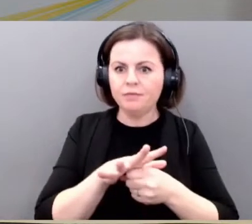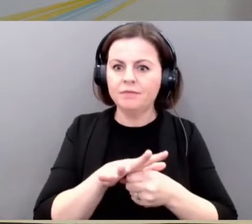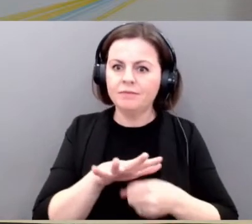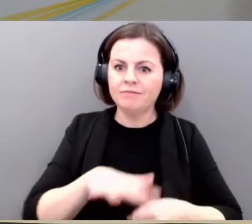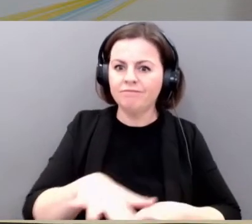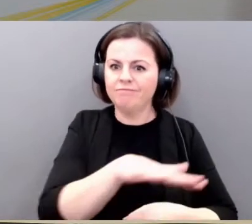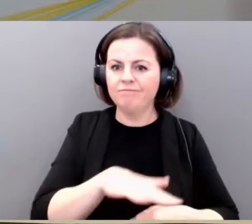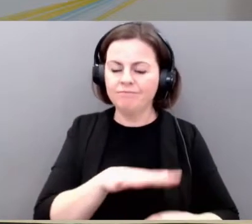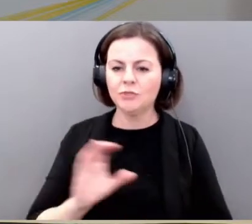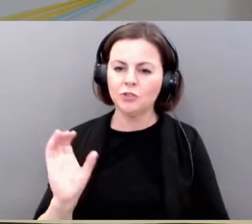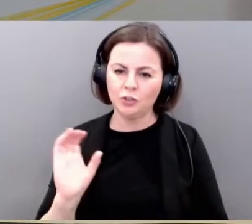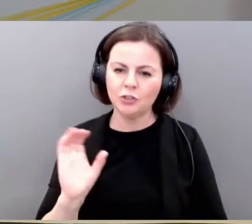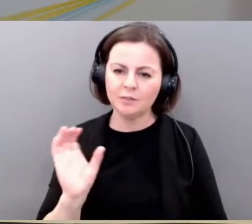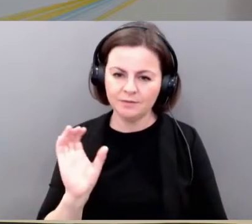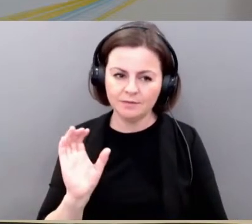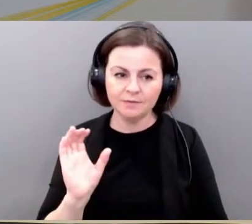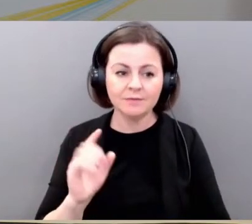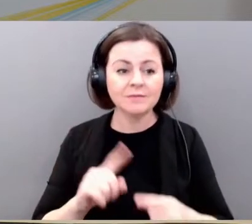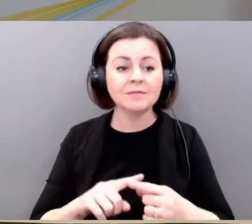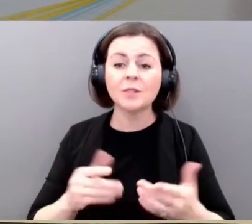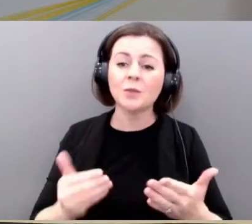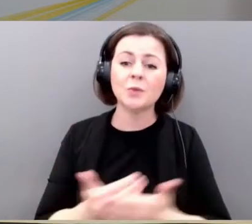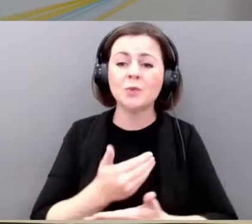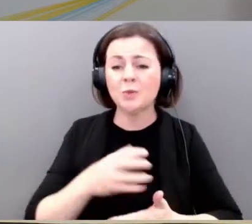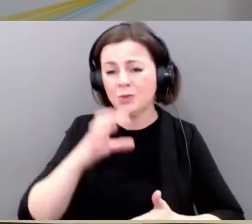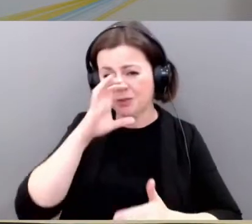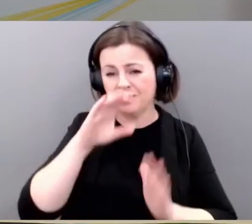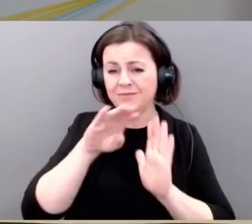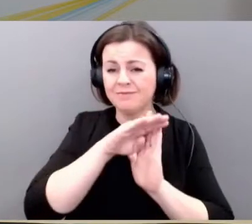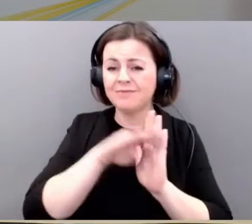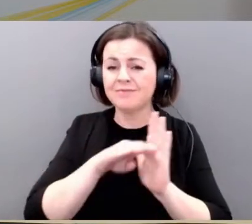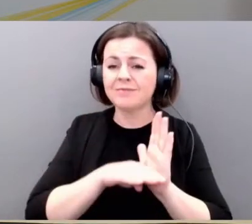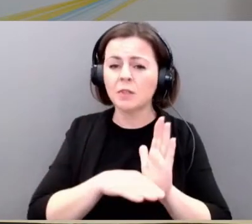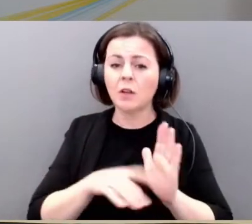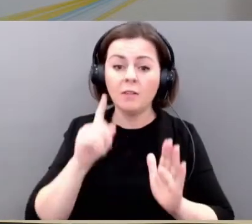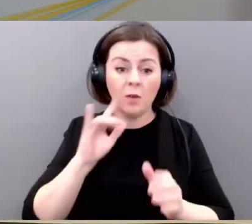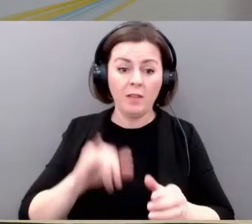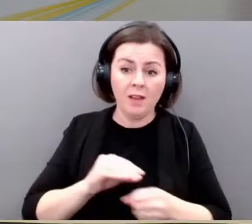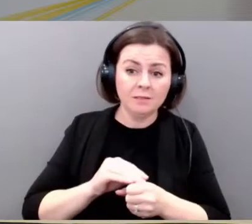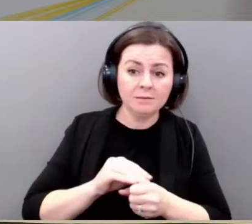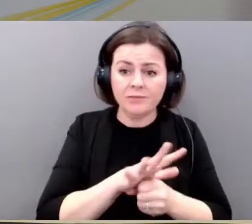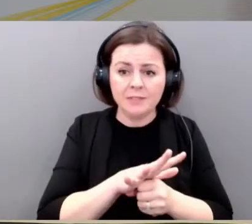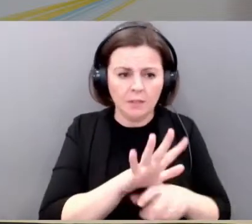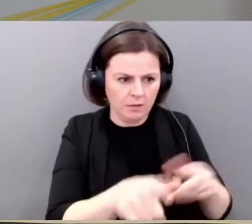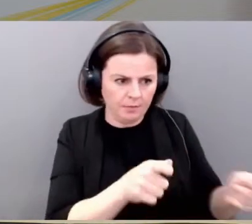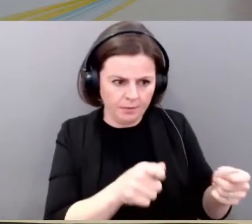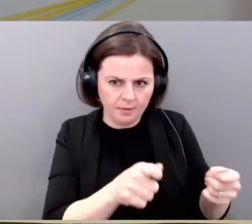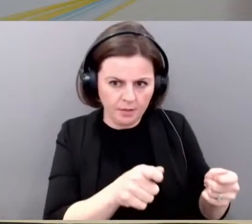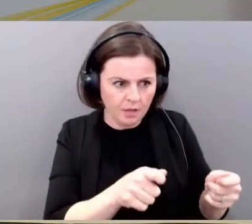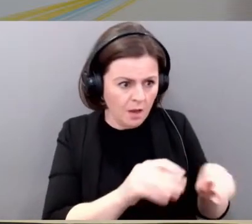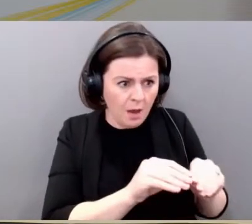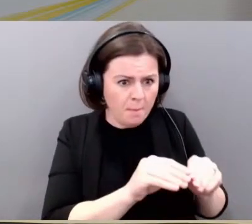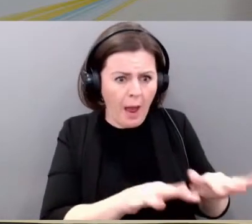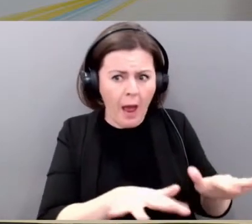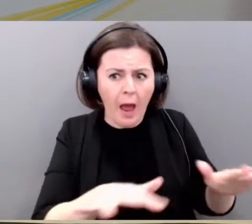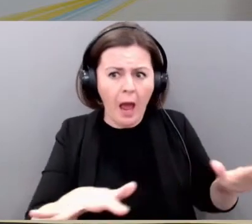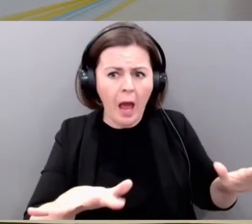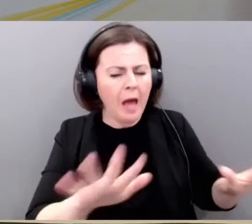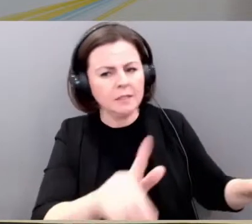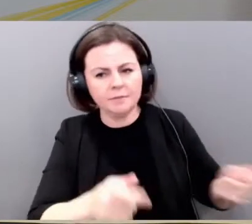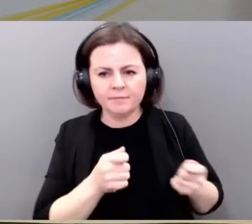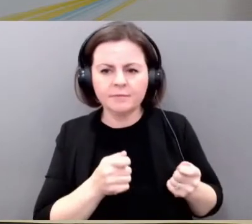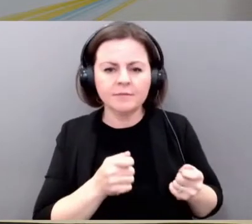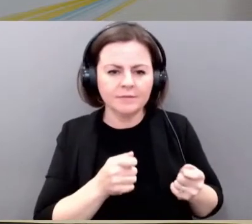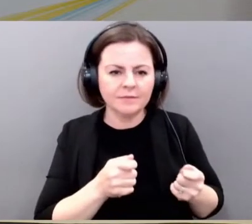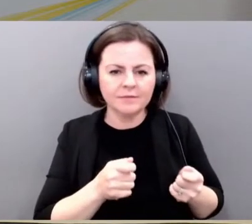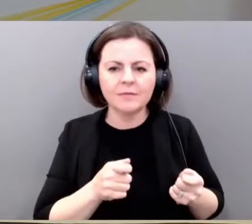we implemented the circuit breaker measures to enable us to get the outbreak under control and to limit further transmission of COVID-19 in our